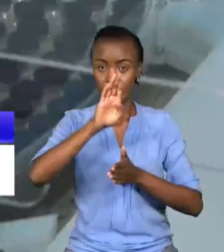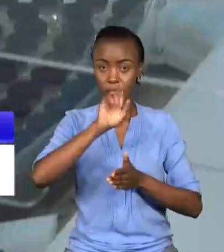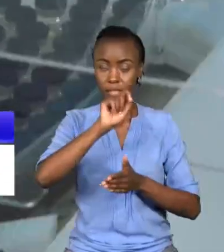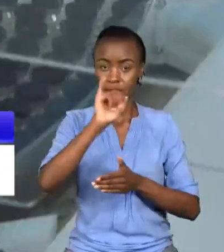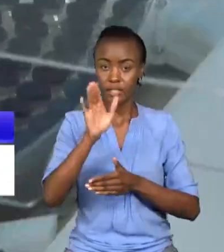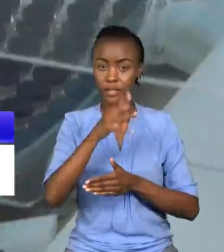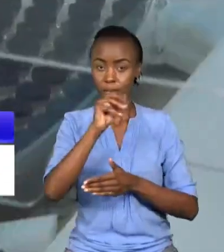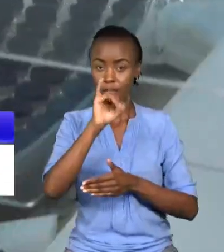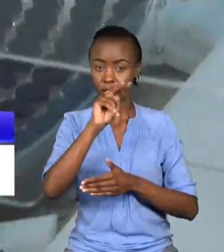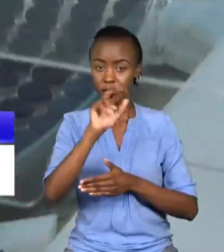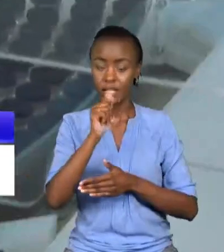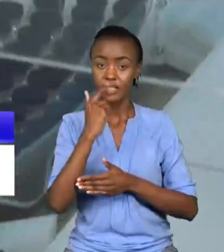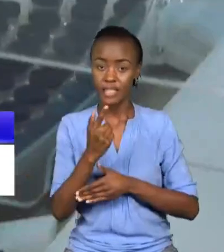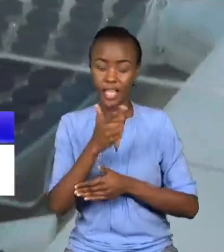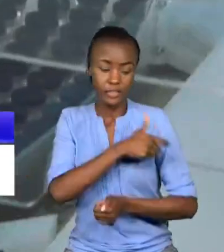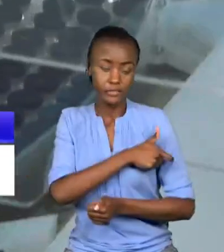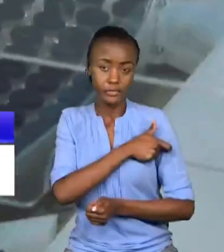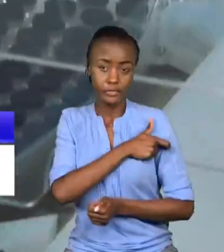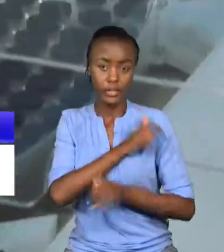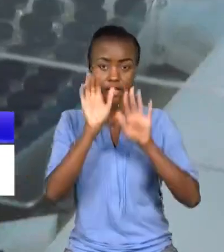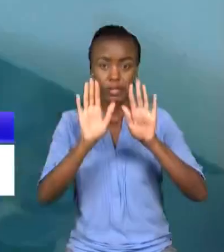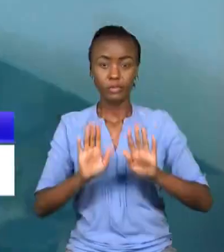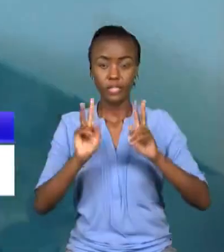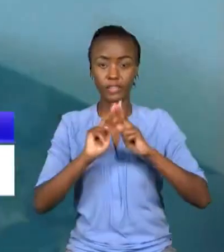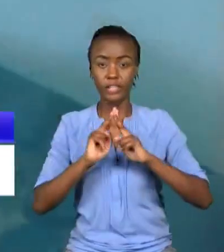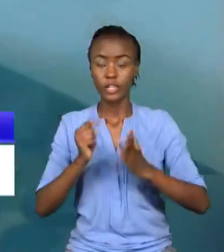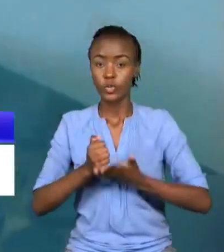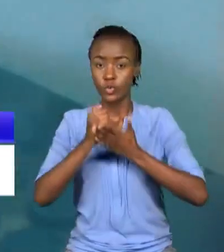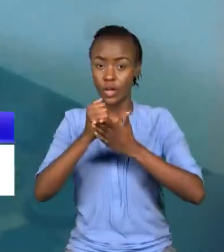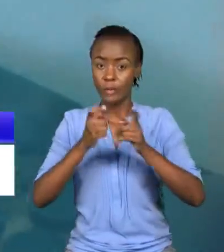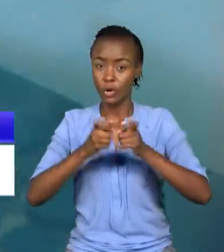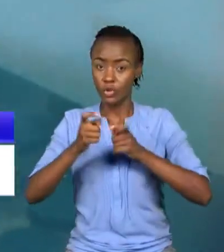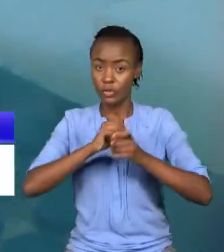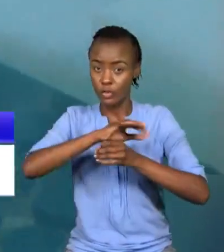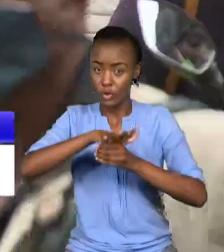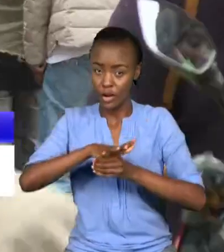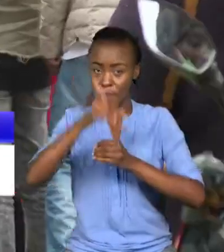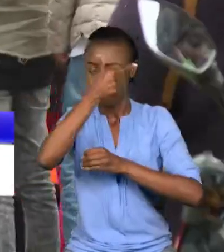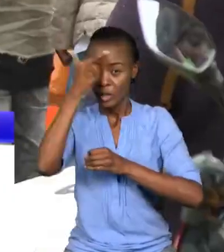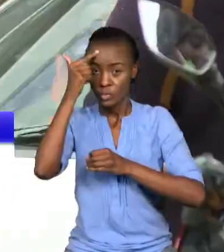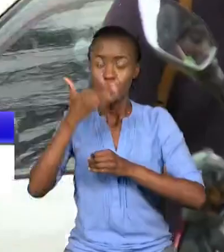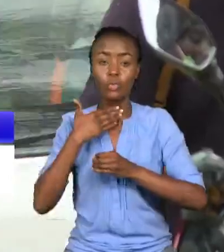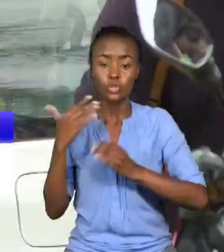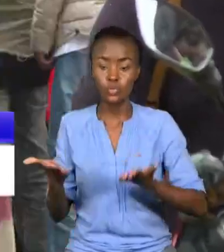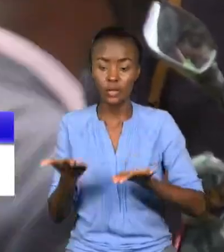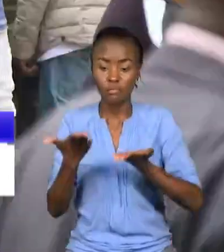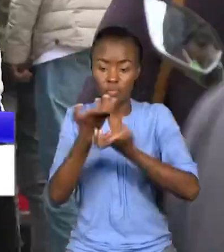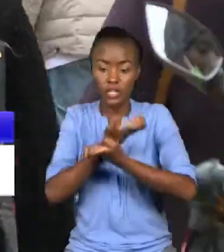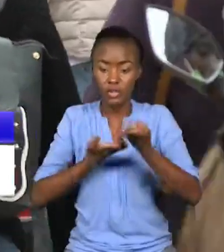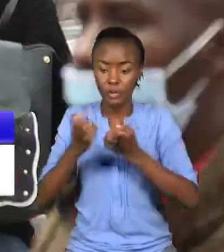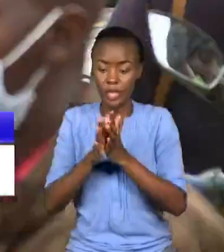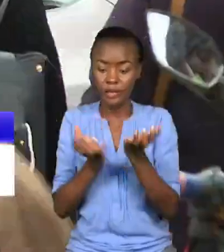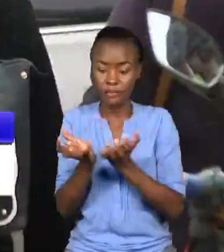mass vaccination is the only means to contain the virus in the business sector in an effort to keep the economy abreast. Kenya has lost more